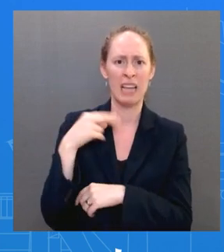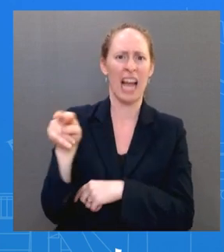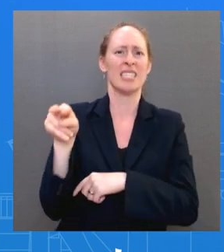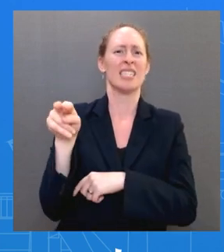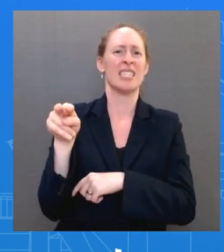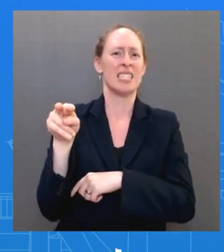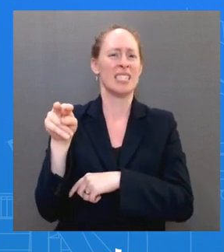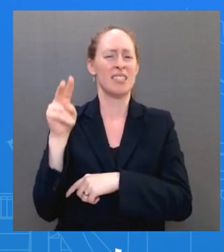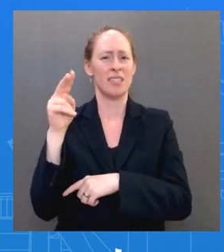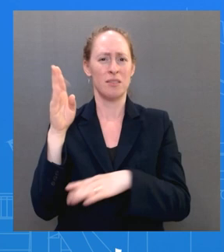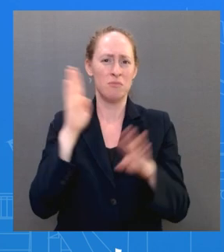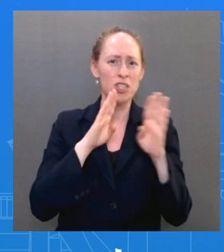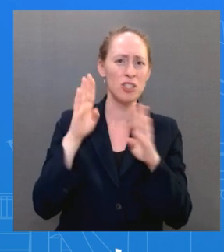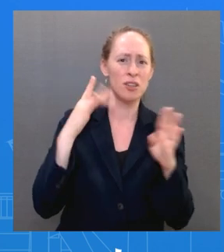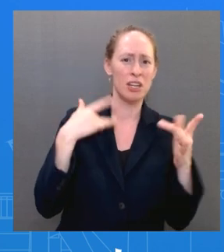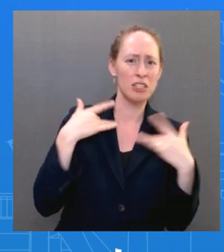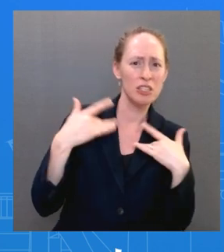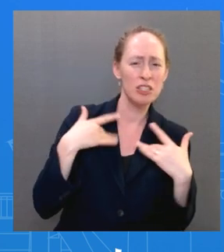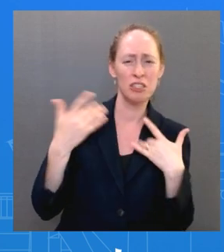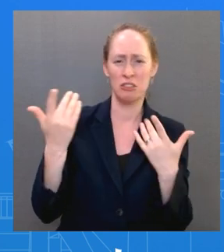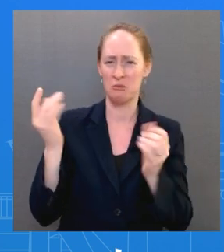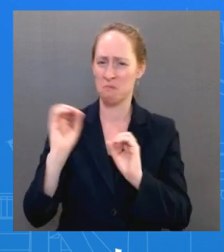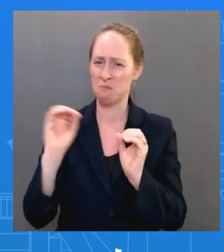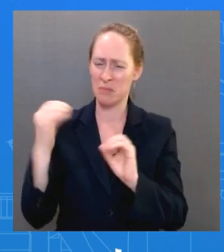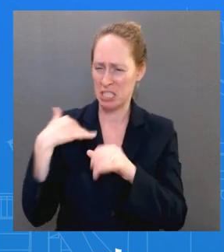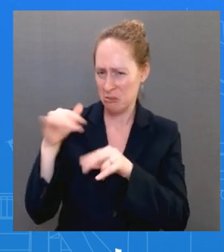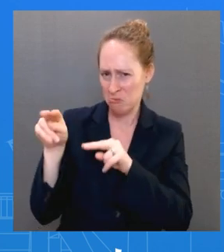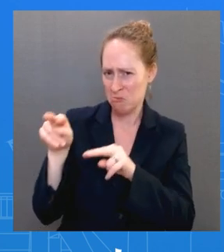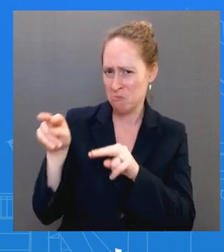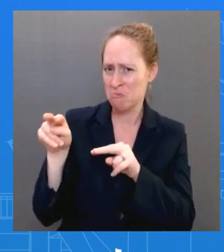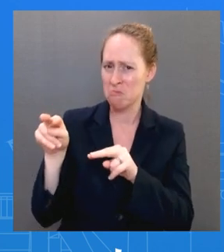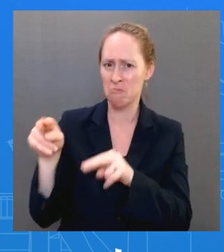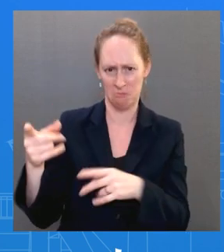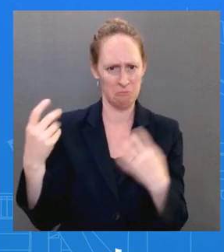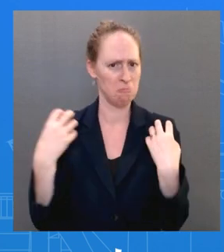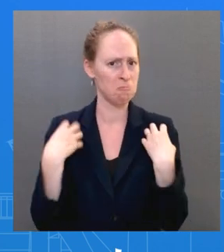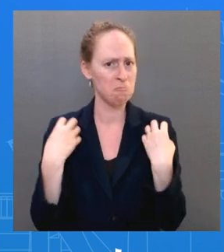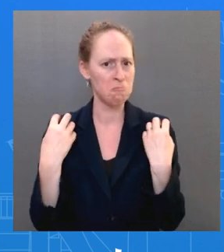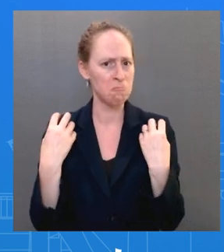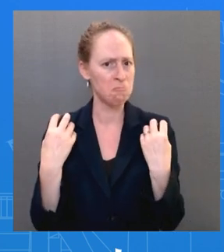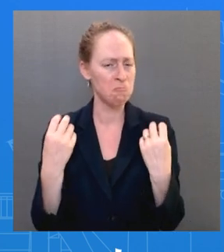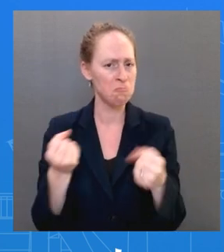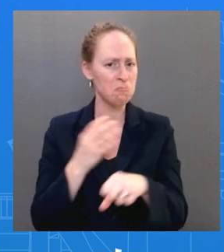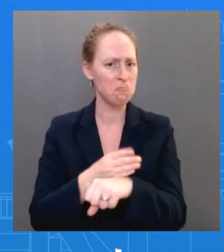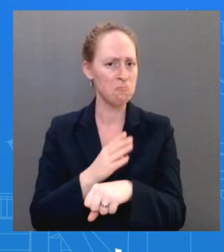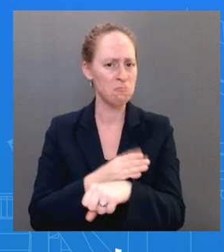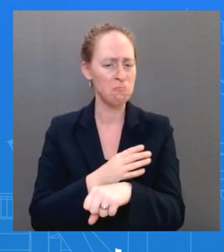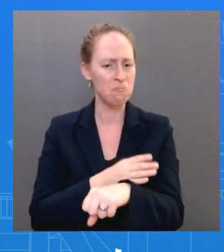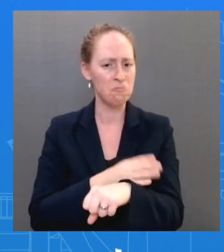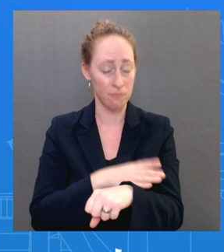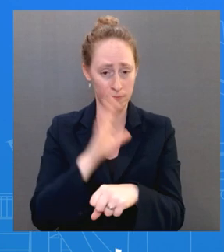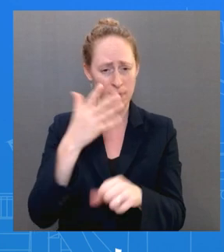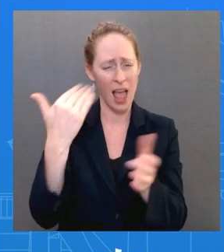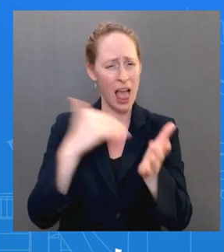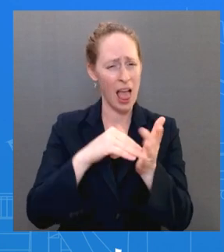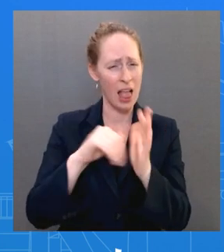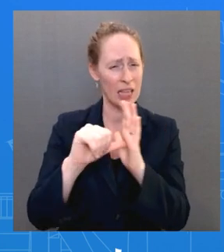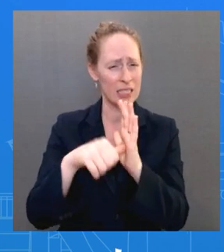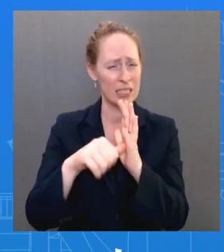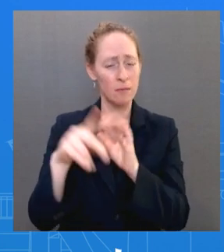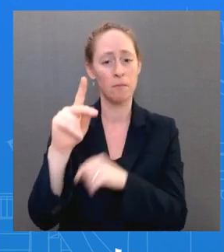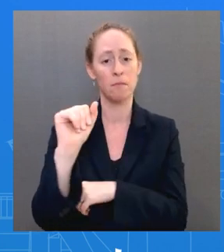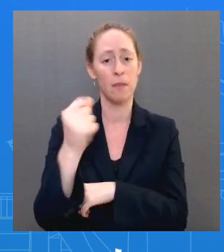of Paxlovid provides additional protection against severe disease. He will isolate in accordance with